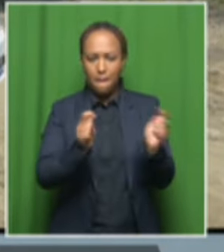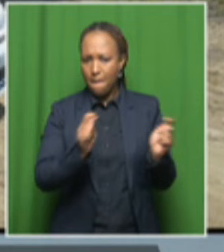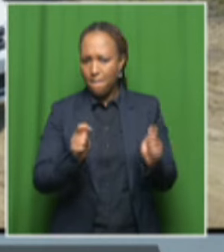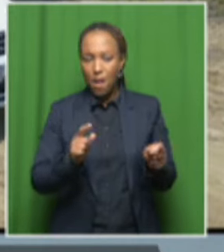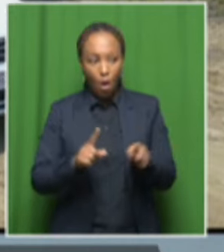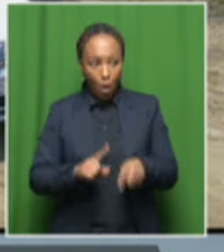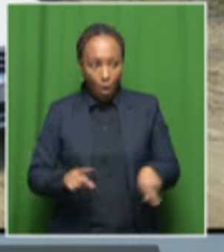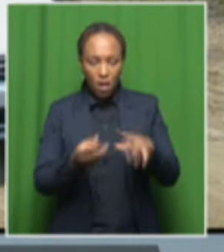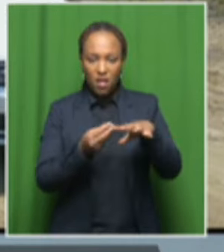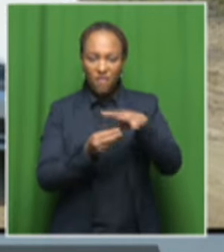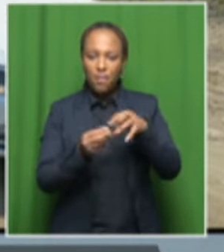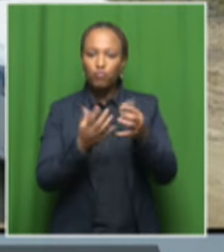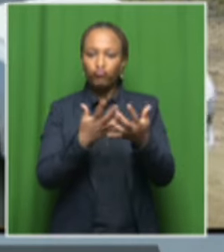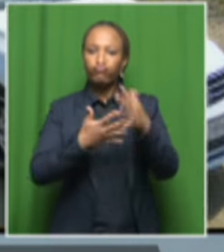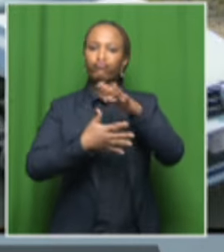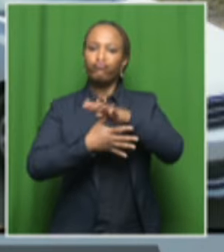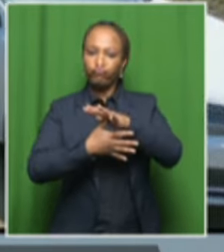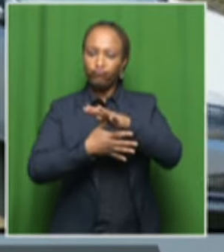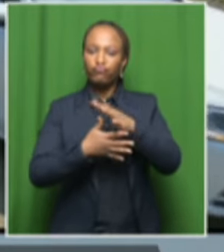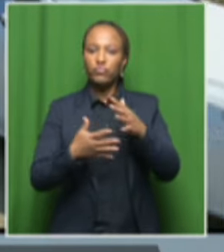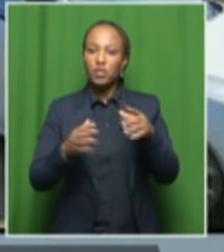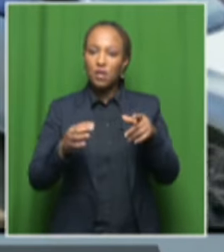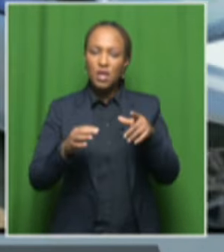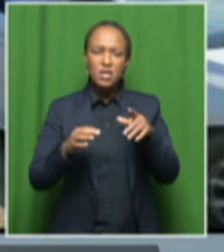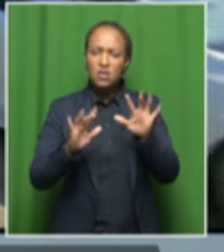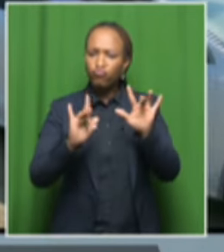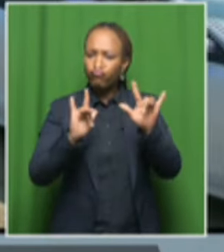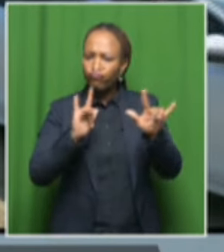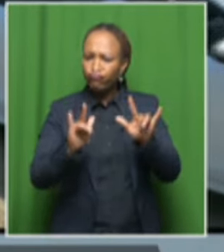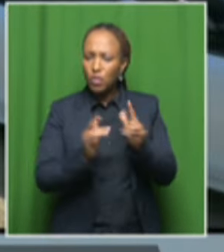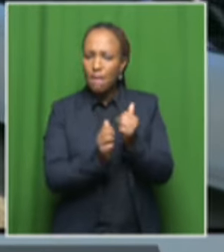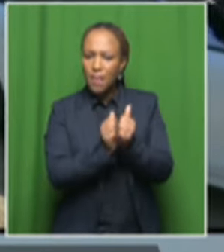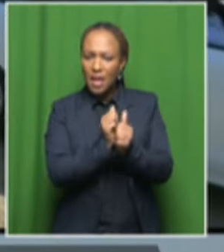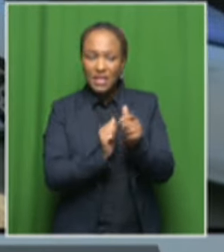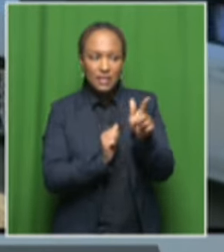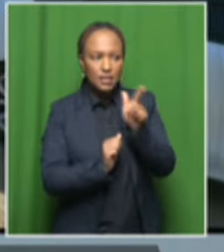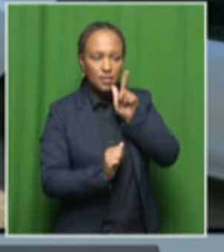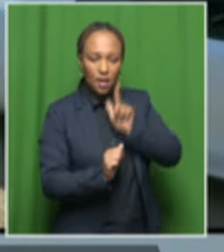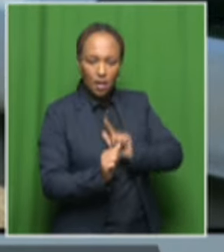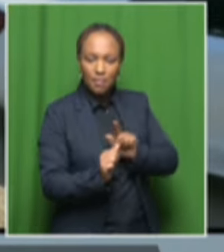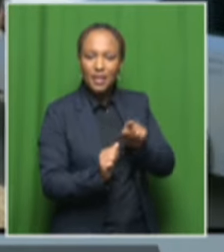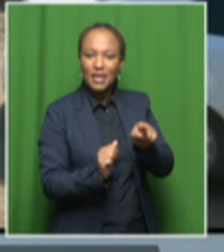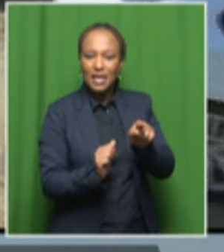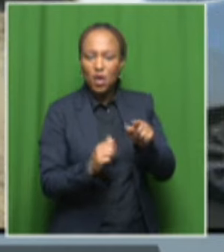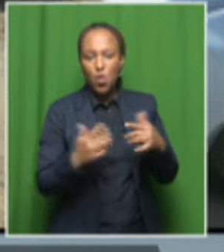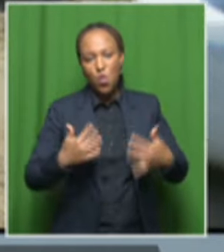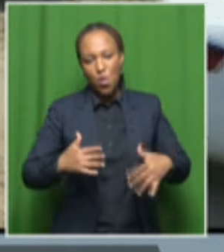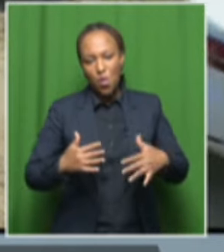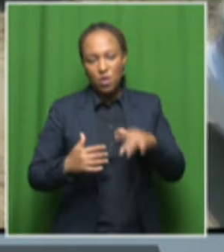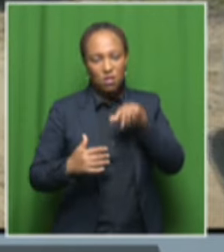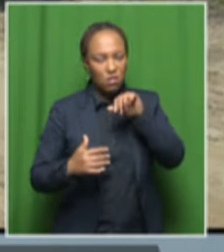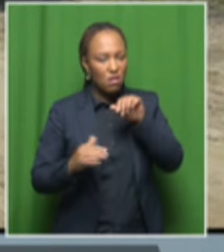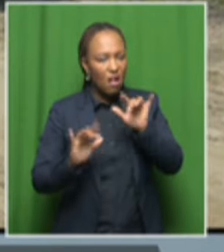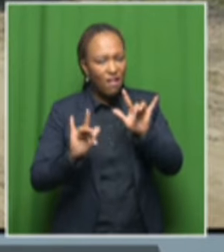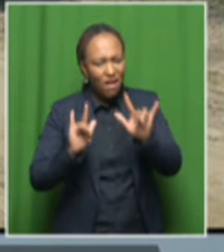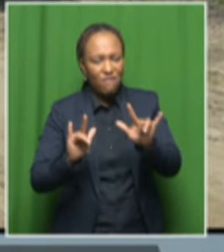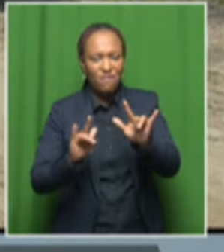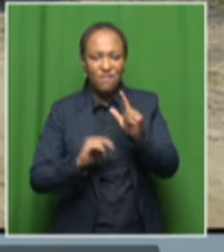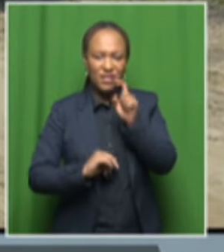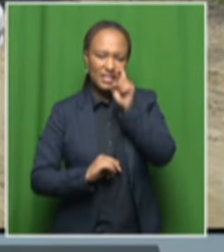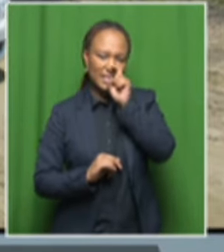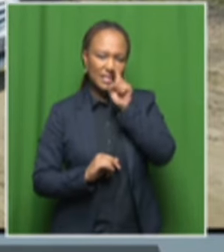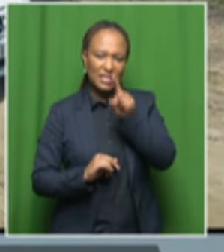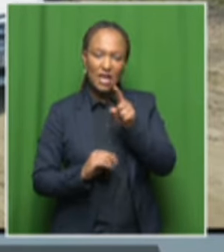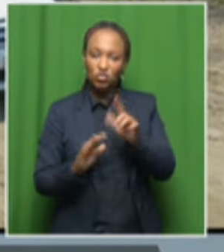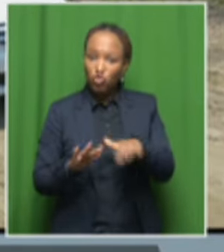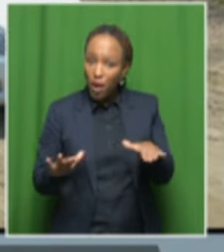family. He loved his brother, she tells me. He loved his sister and